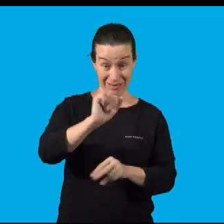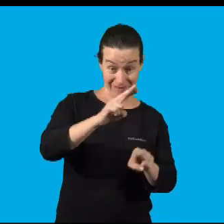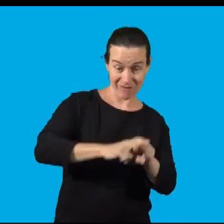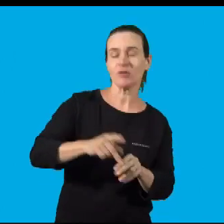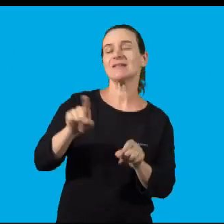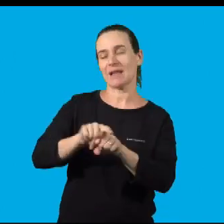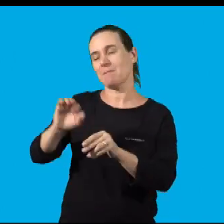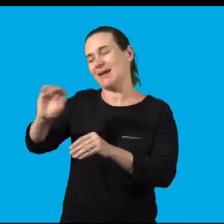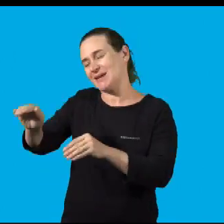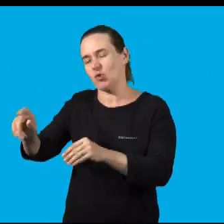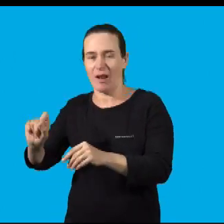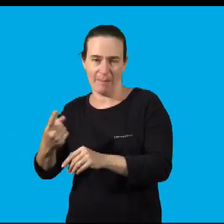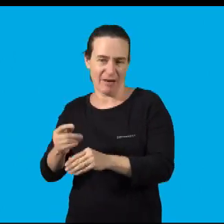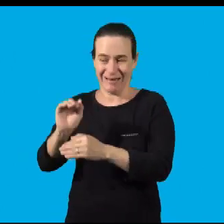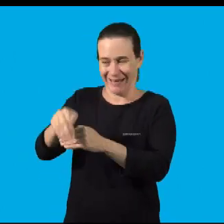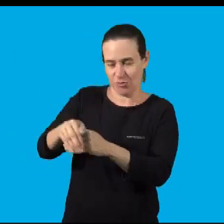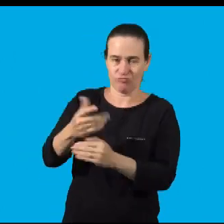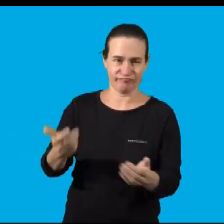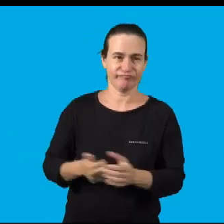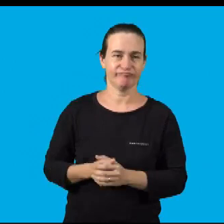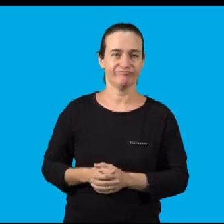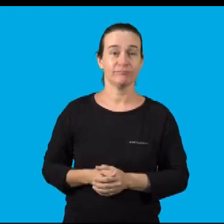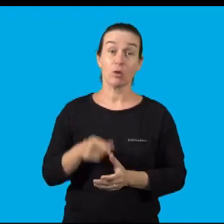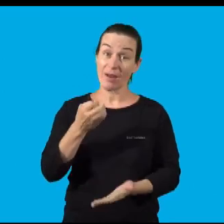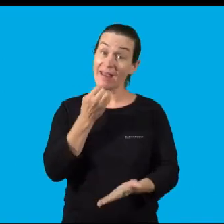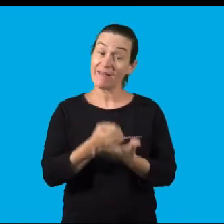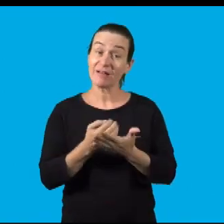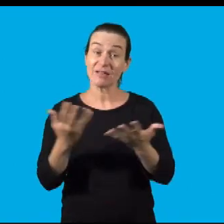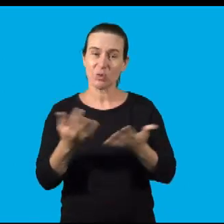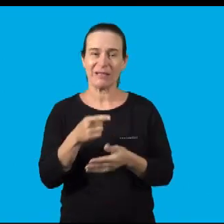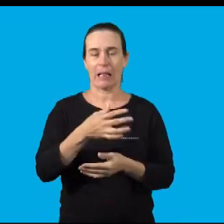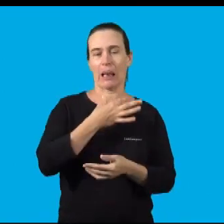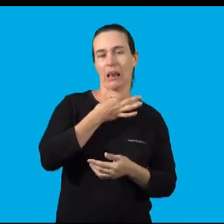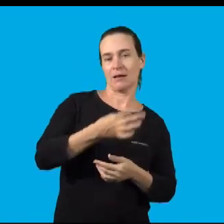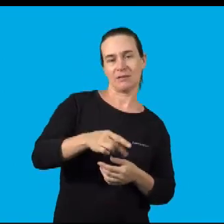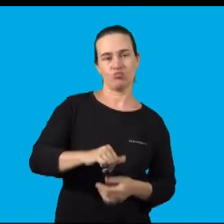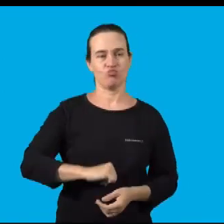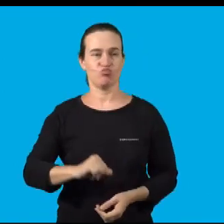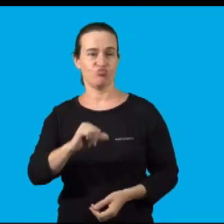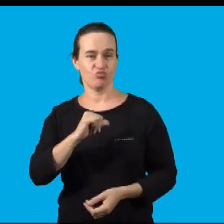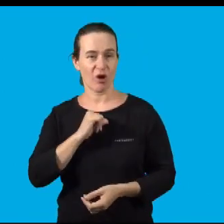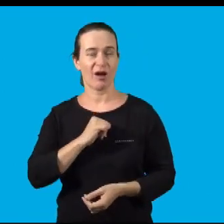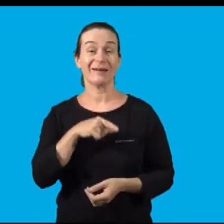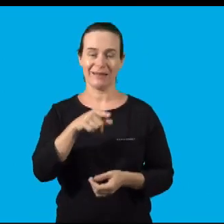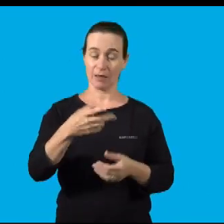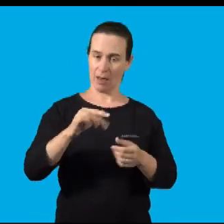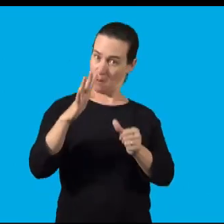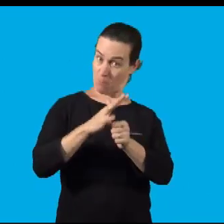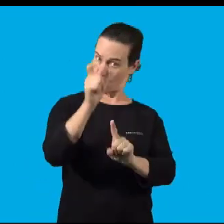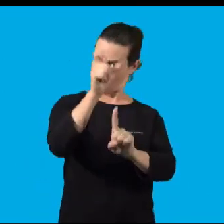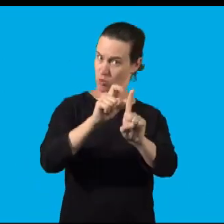only his own doing. This is evidenced by his initial flaws of lust and pride, as well as his